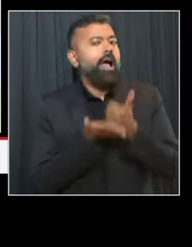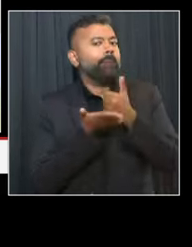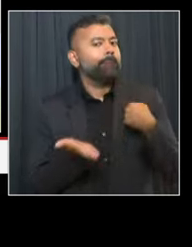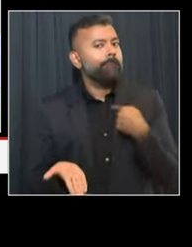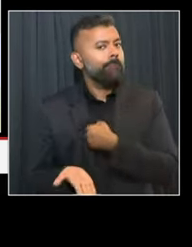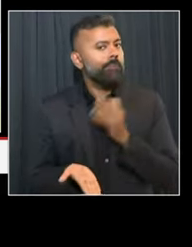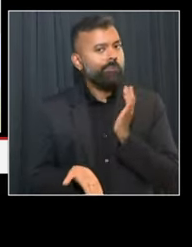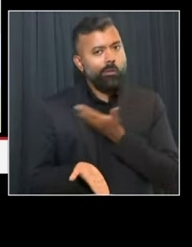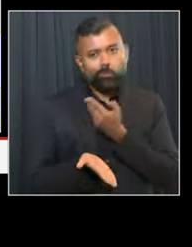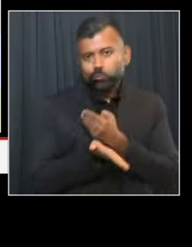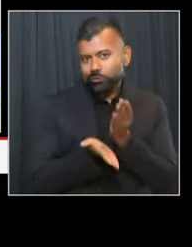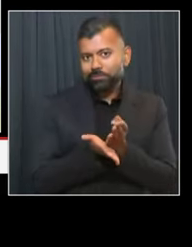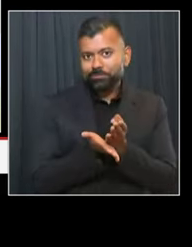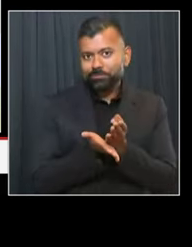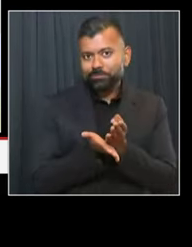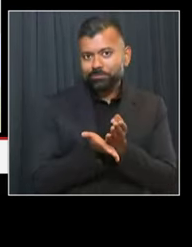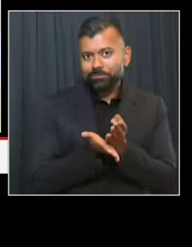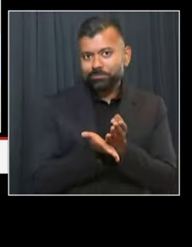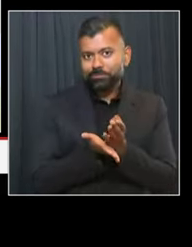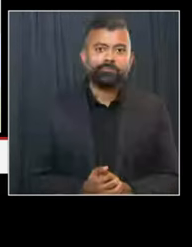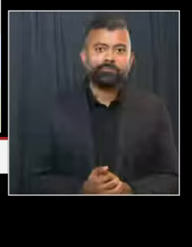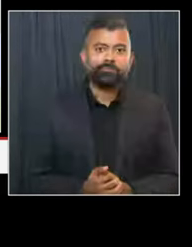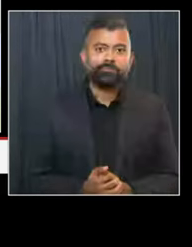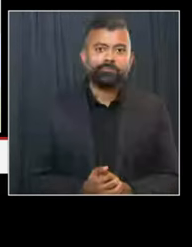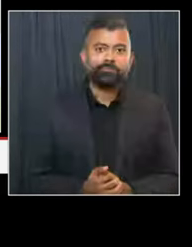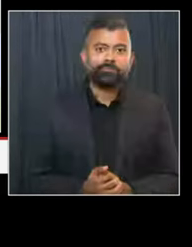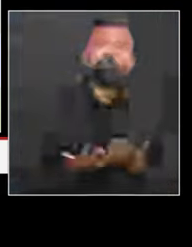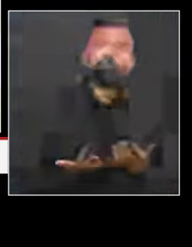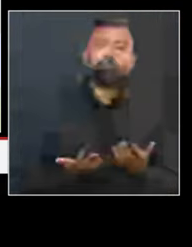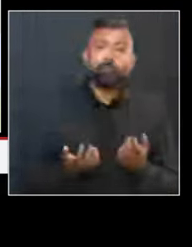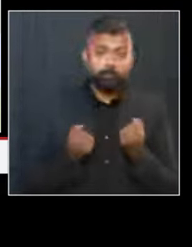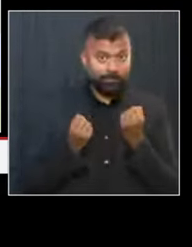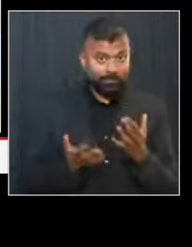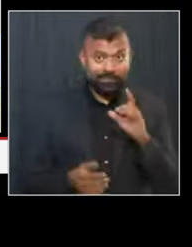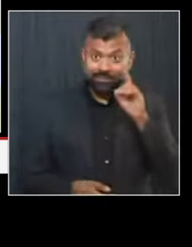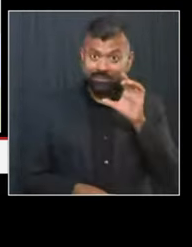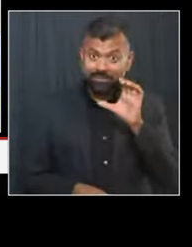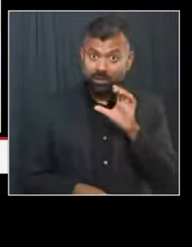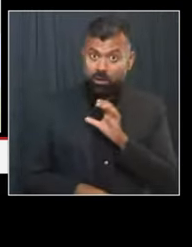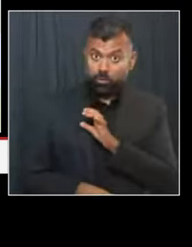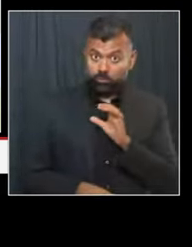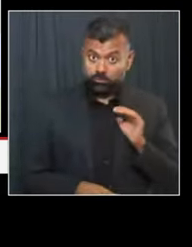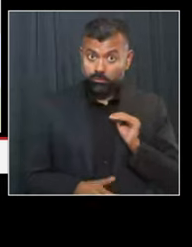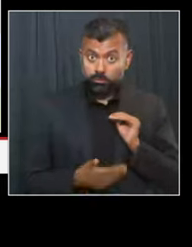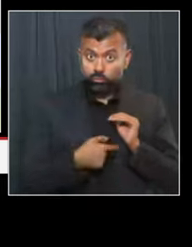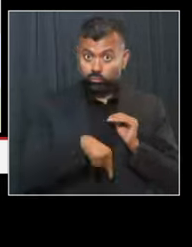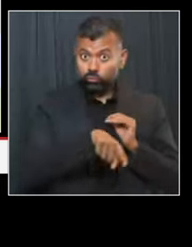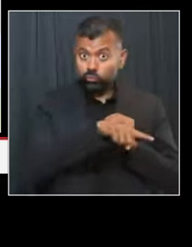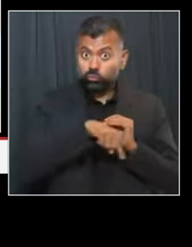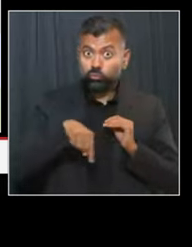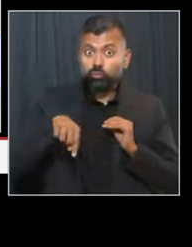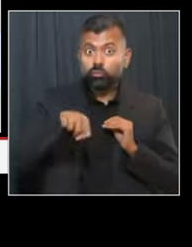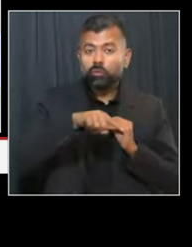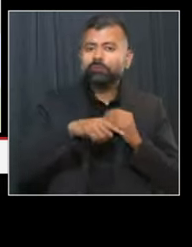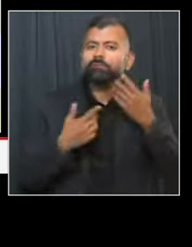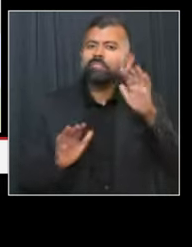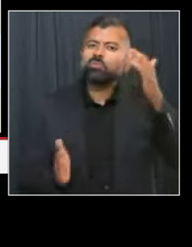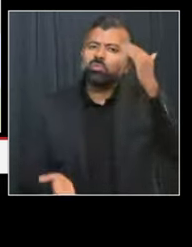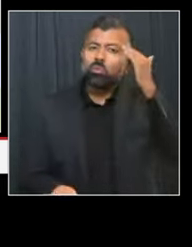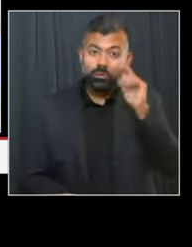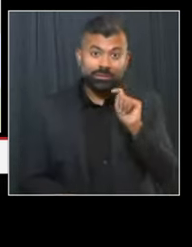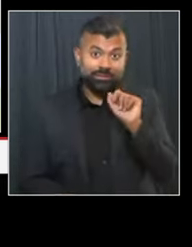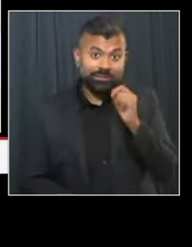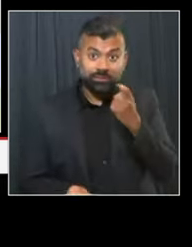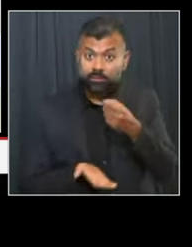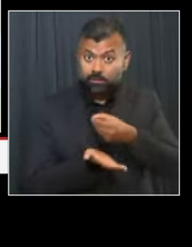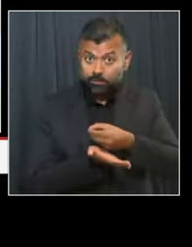lot of dedicated tax funds come with their own automatic appropriation authority, regardless of what the LBA sets it at. A good